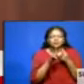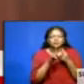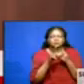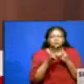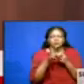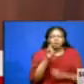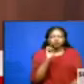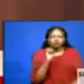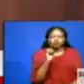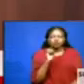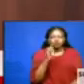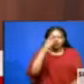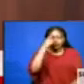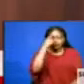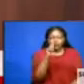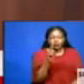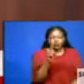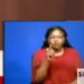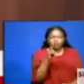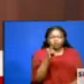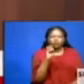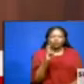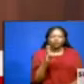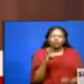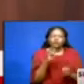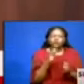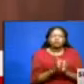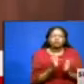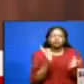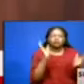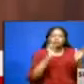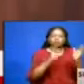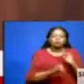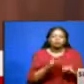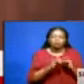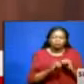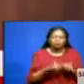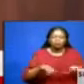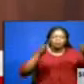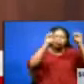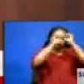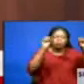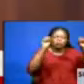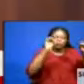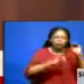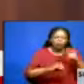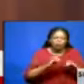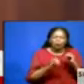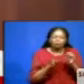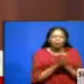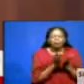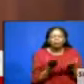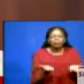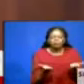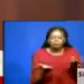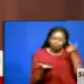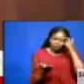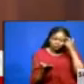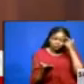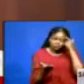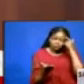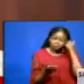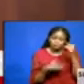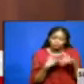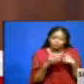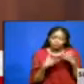291 returning officers for the 2022 general elections, presidential elections. And